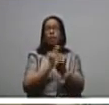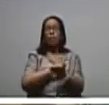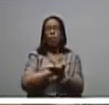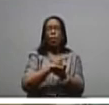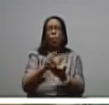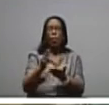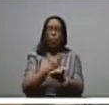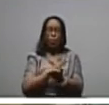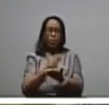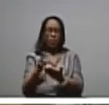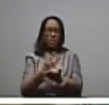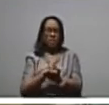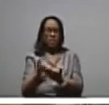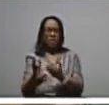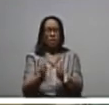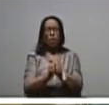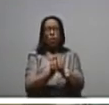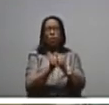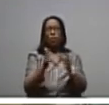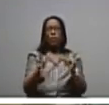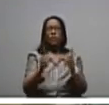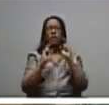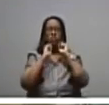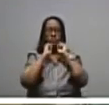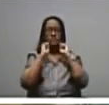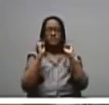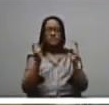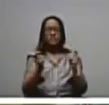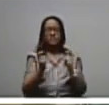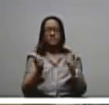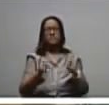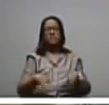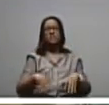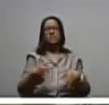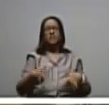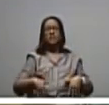spotless to live in Christ.